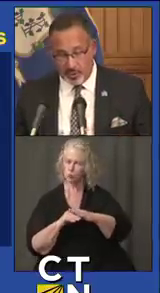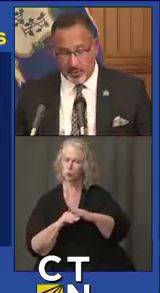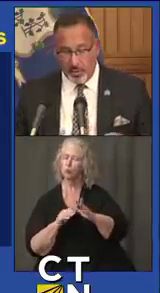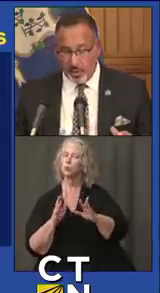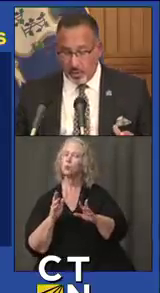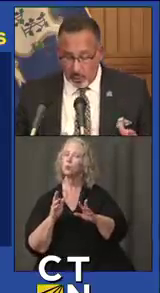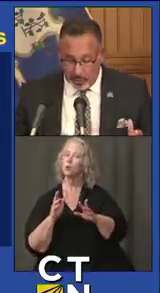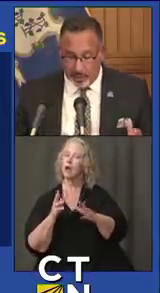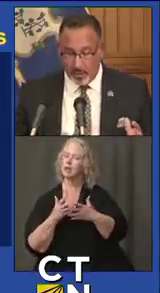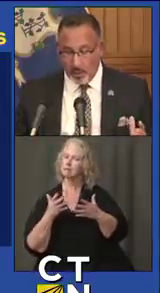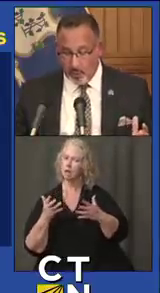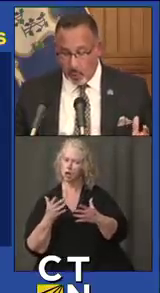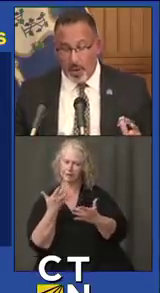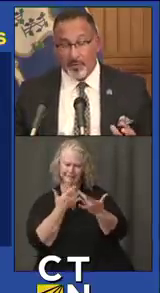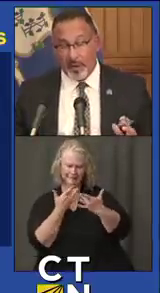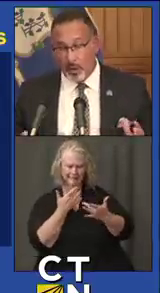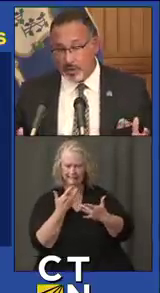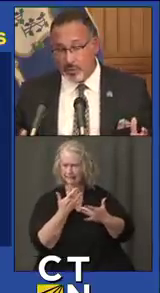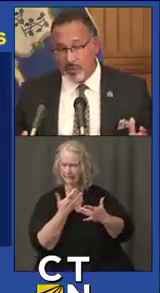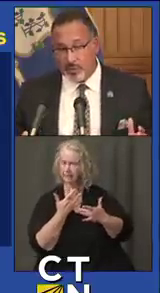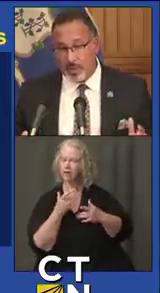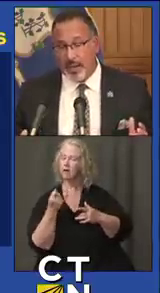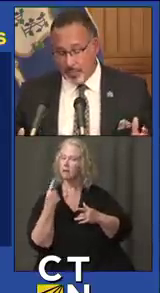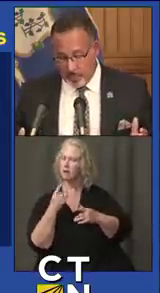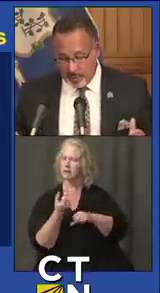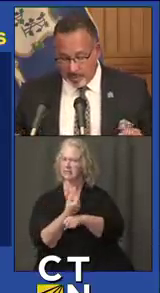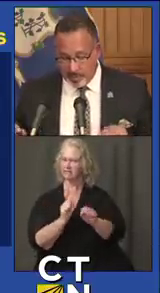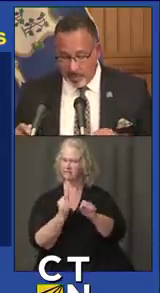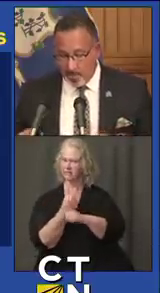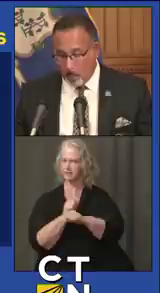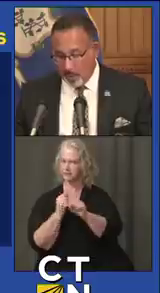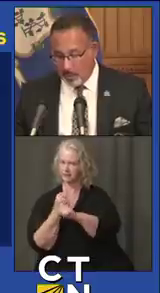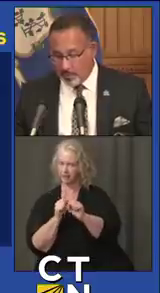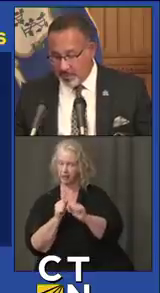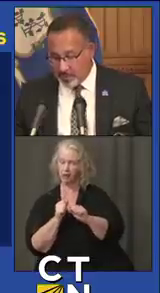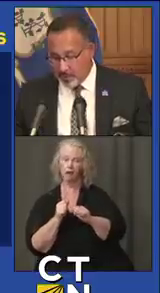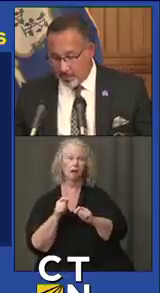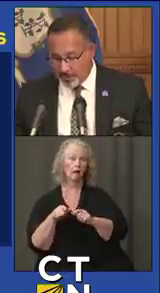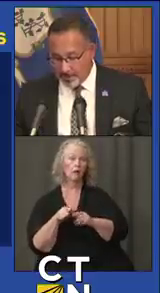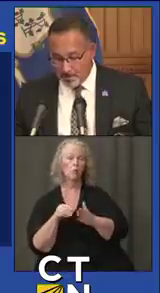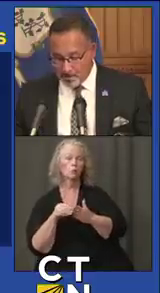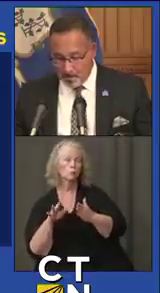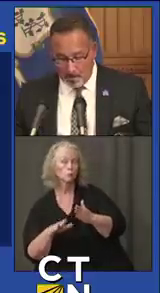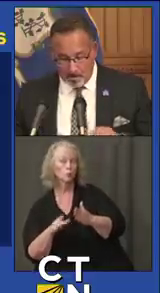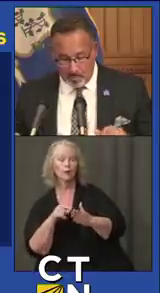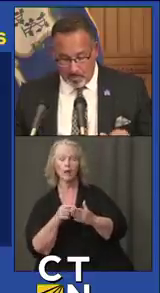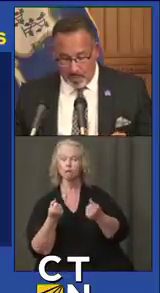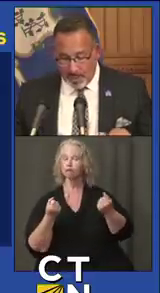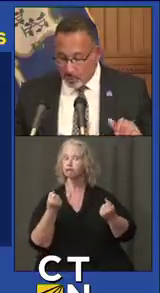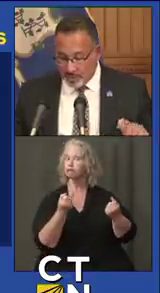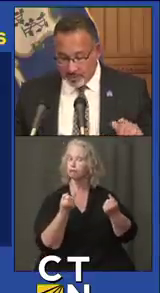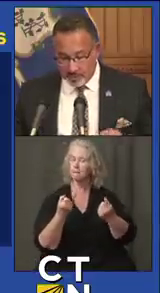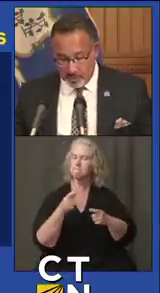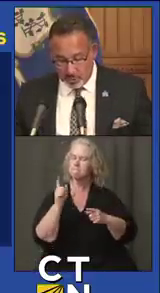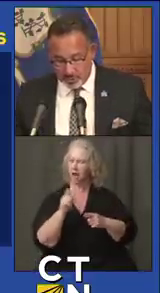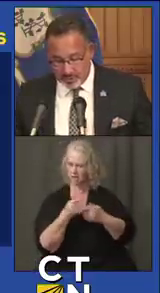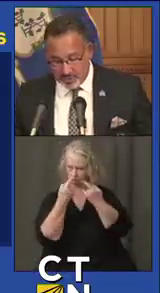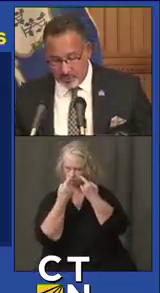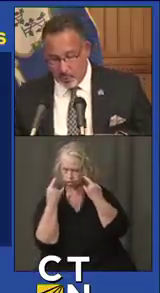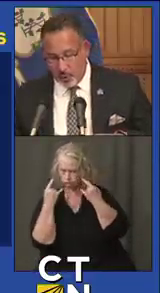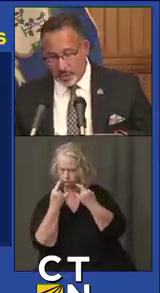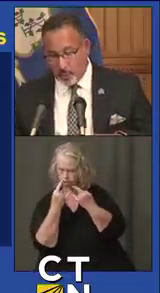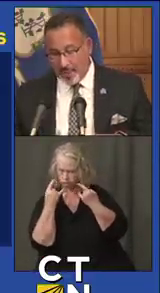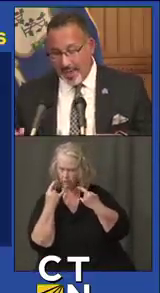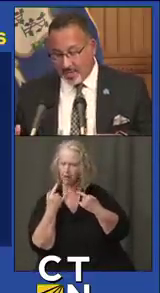protocols, including requiring that all students and operators wear face covering. Increased social